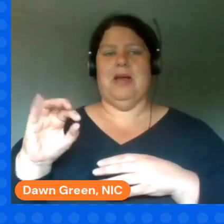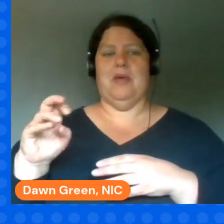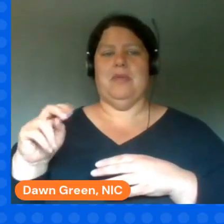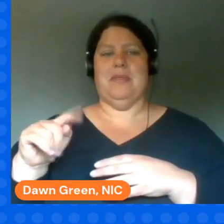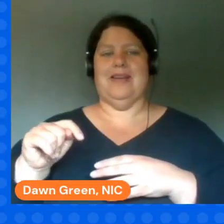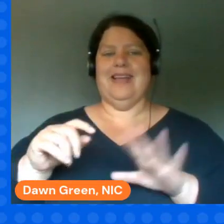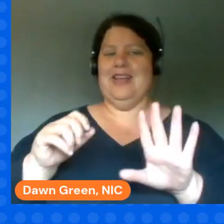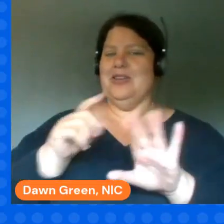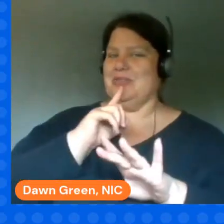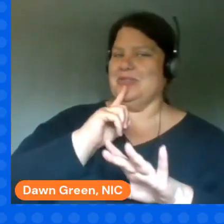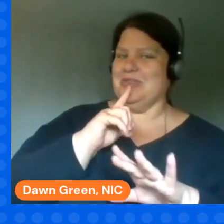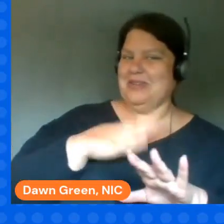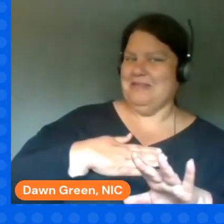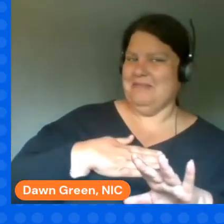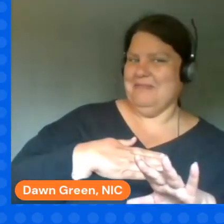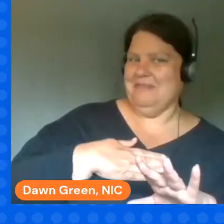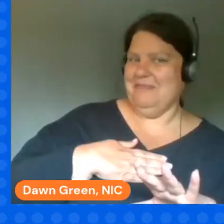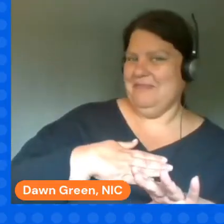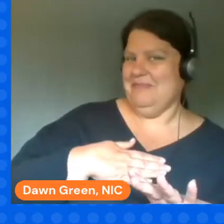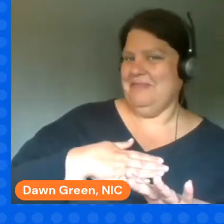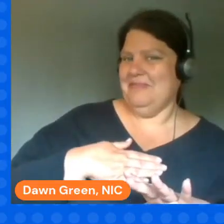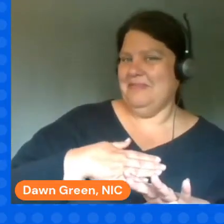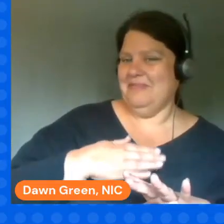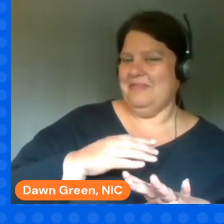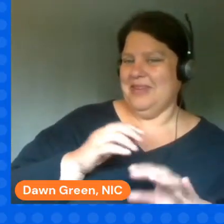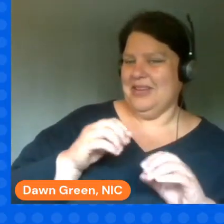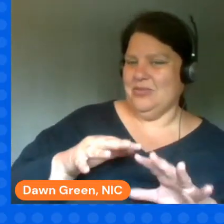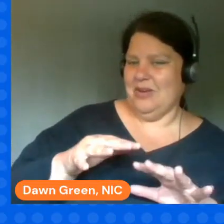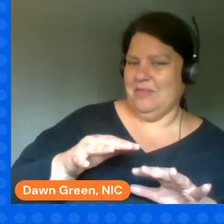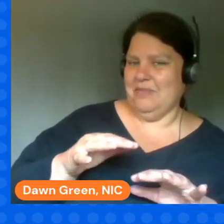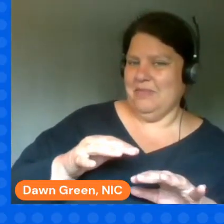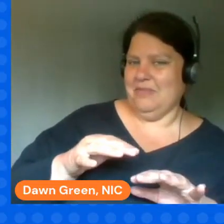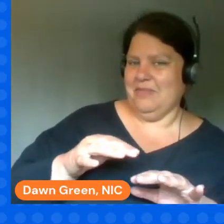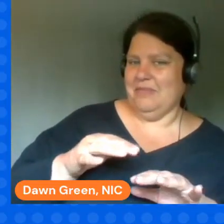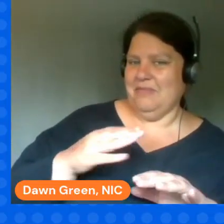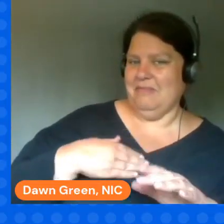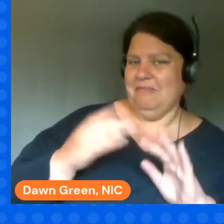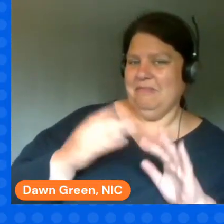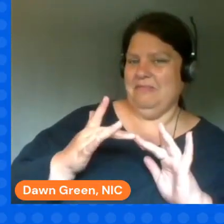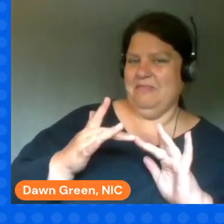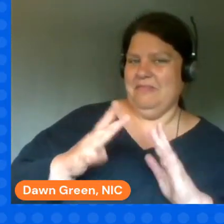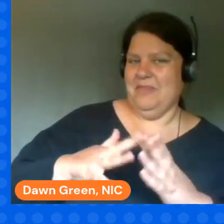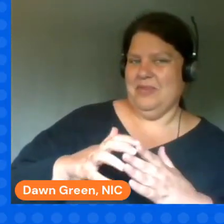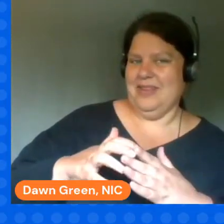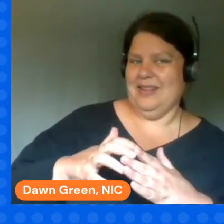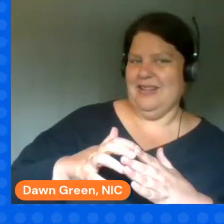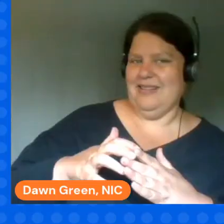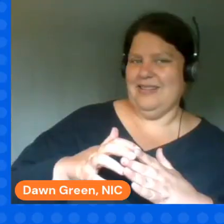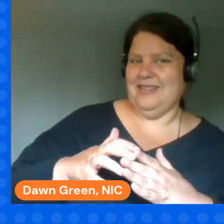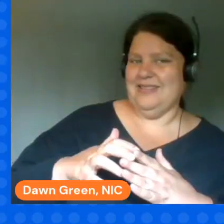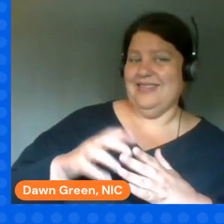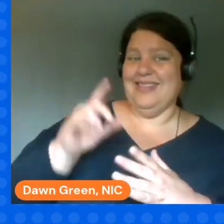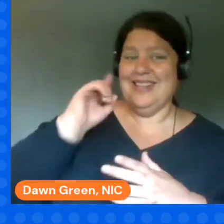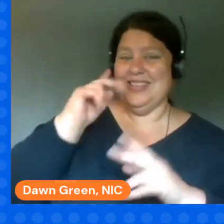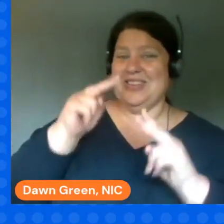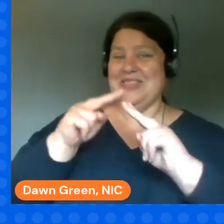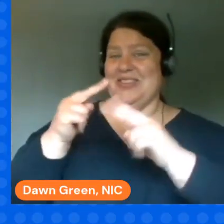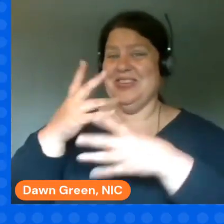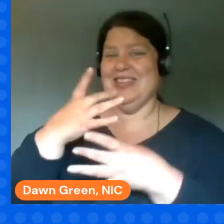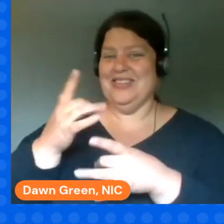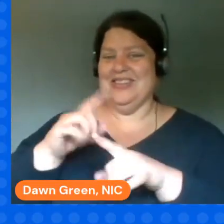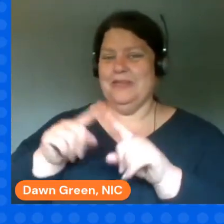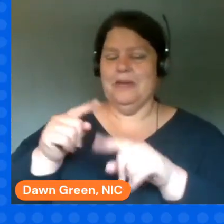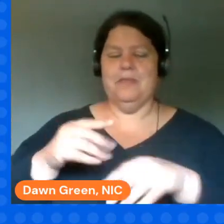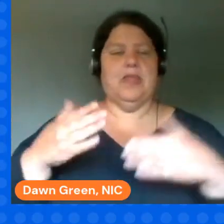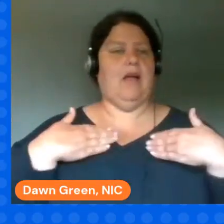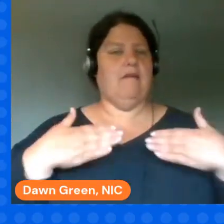you rephrase the question? Oh, sure. And if someone else wants to jump in, it's just I feel like I've answered. I'd be happy to. It sounded very interesting. I'm happy to jump in. The physical